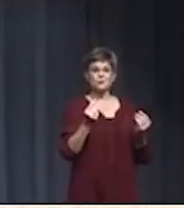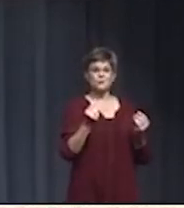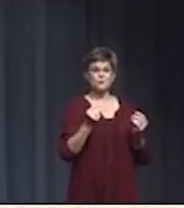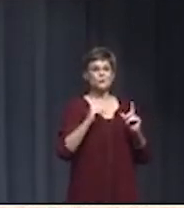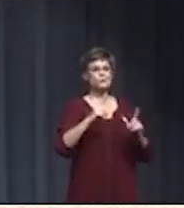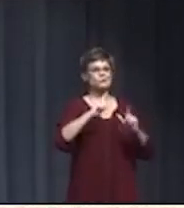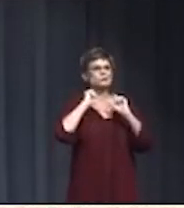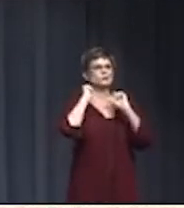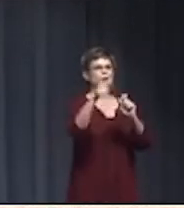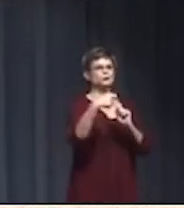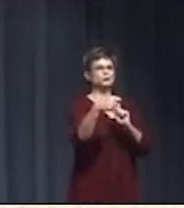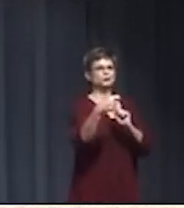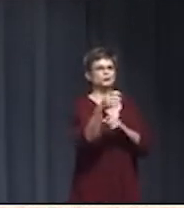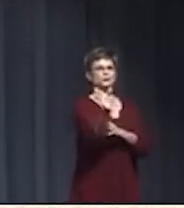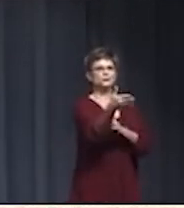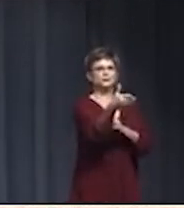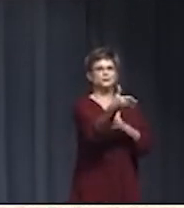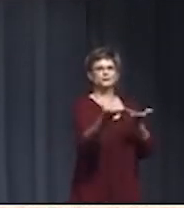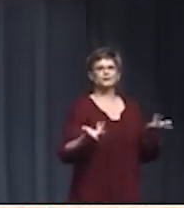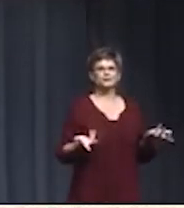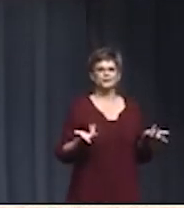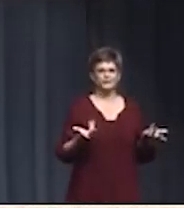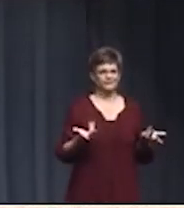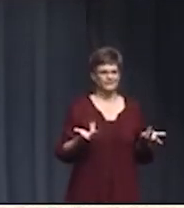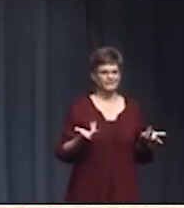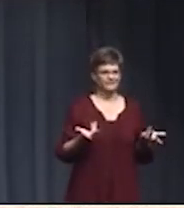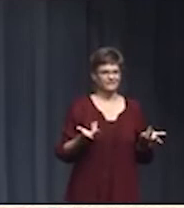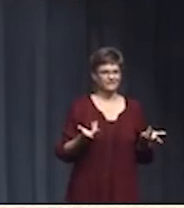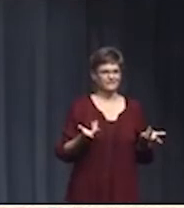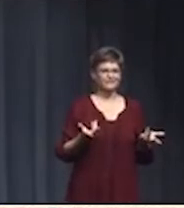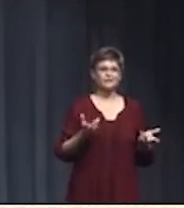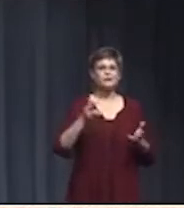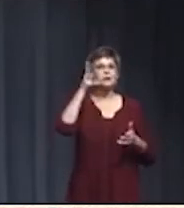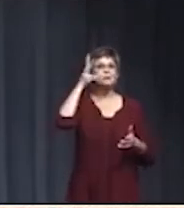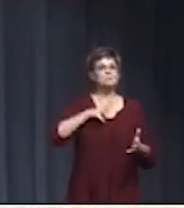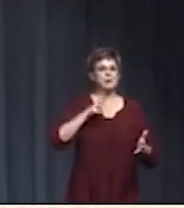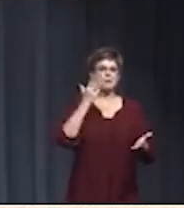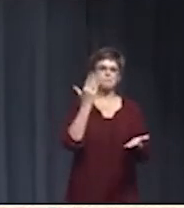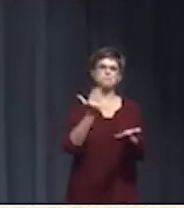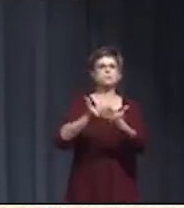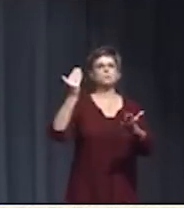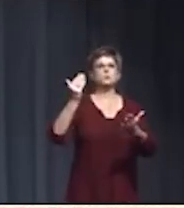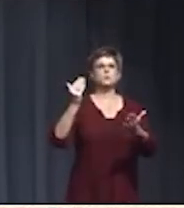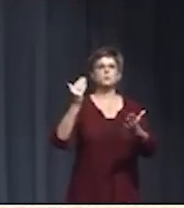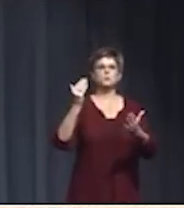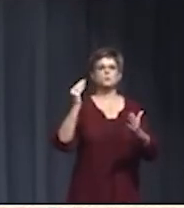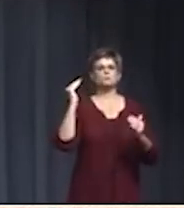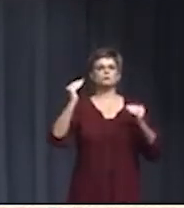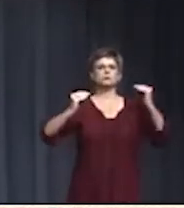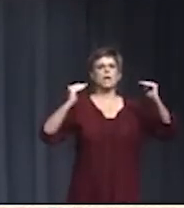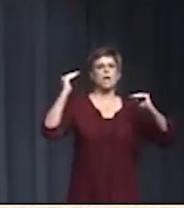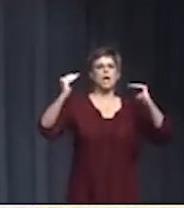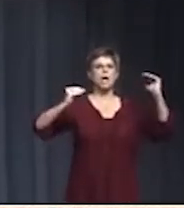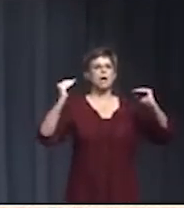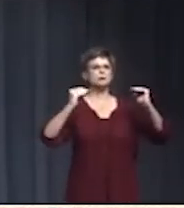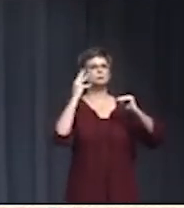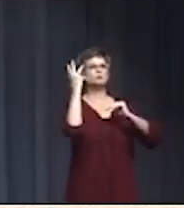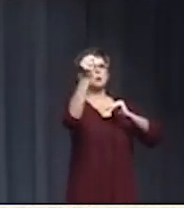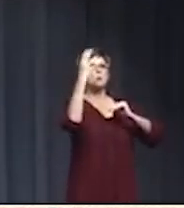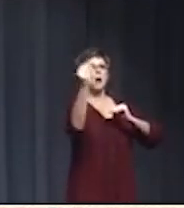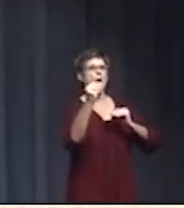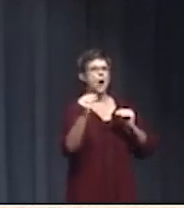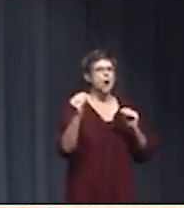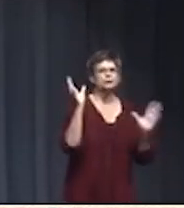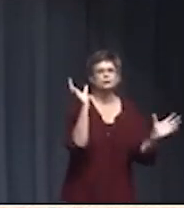Same idea. They are proving their status as men. We go out, we hunt, track something down, and we want to kill